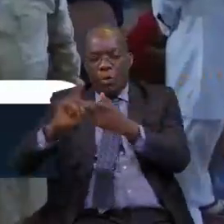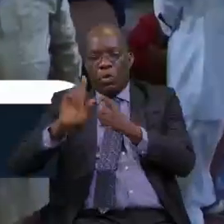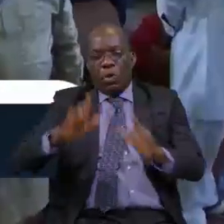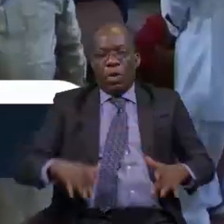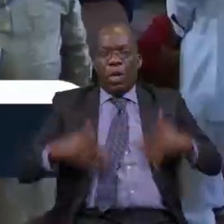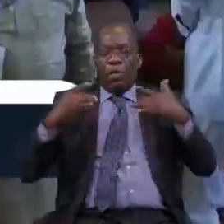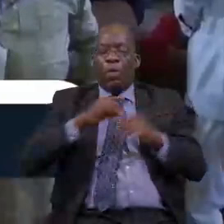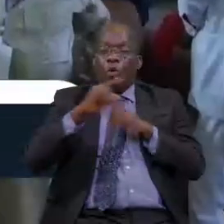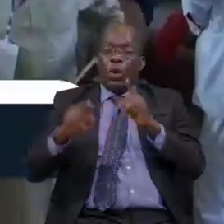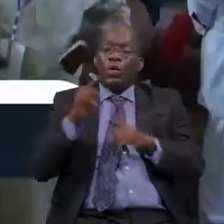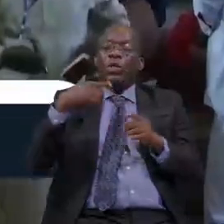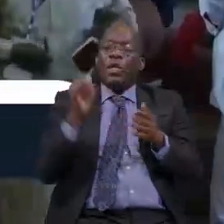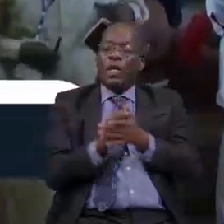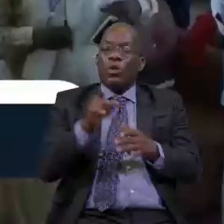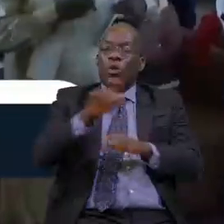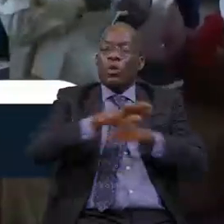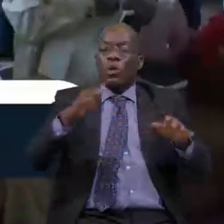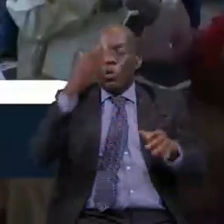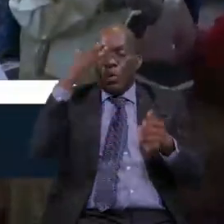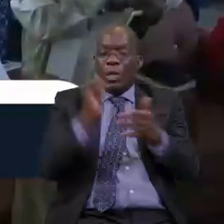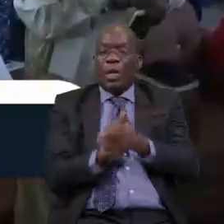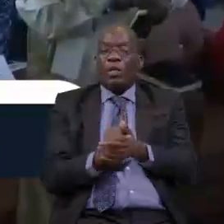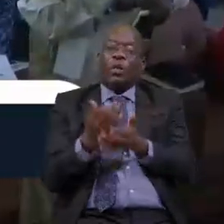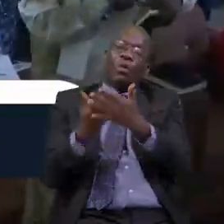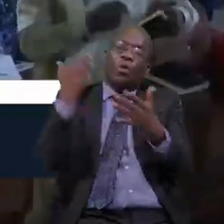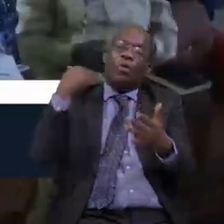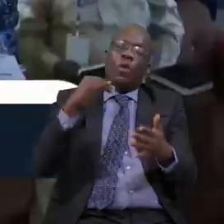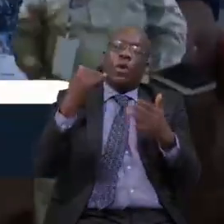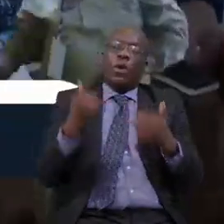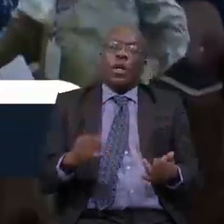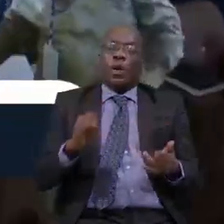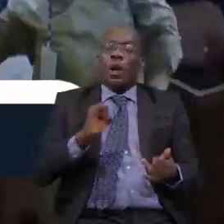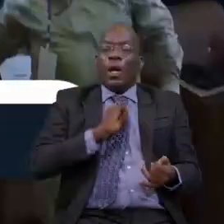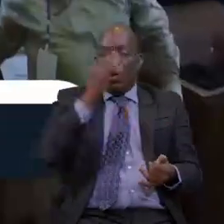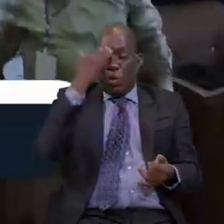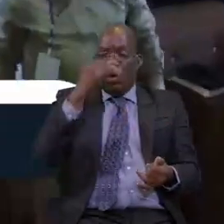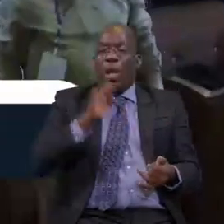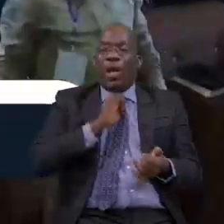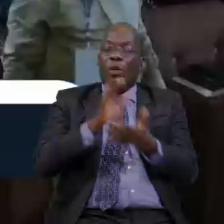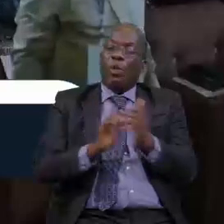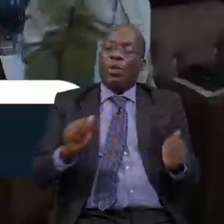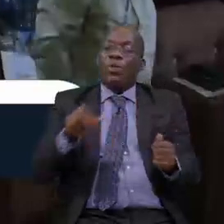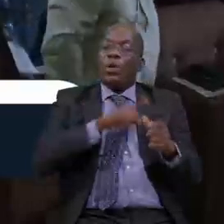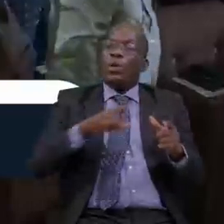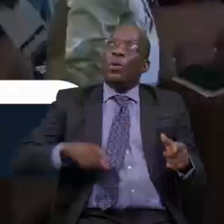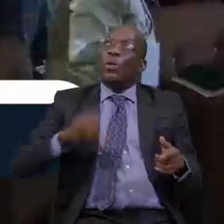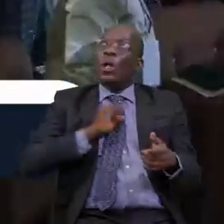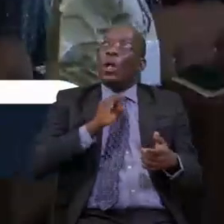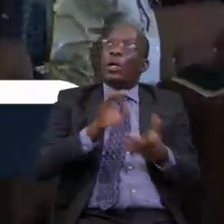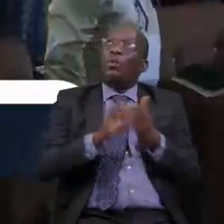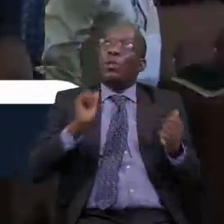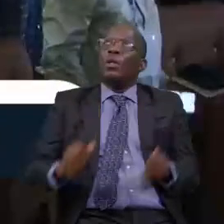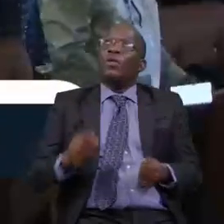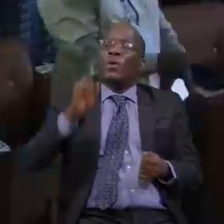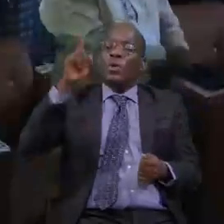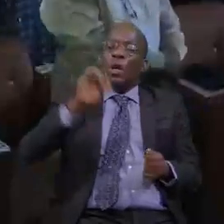now I know, I believe. Just said the Lord, I believe you. and I give myself, surrender my life unto